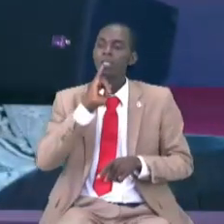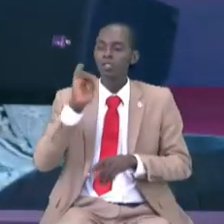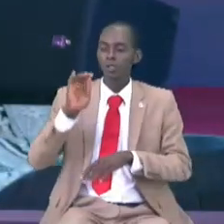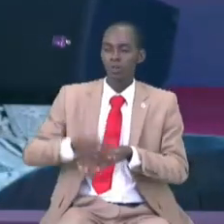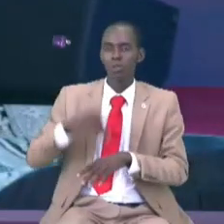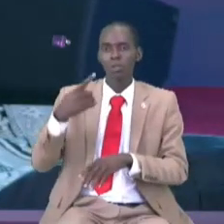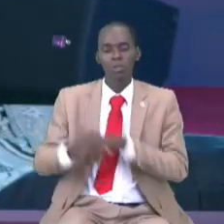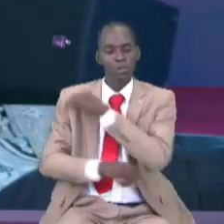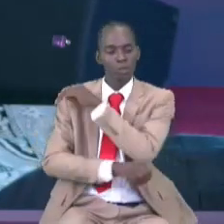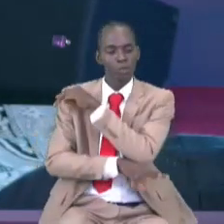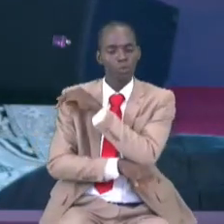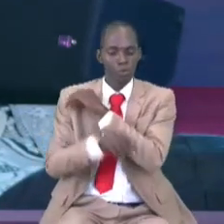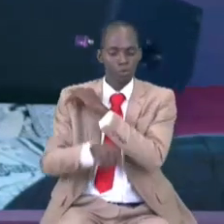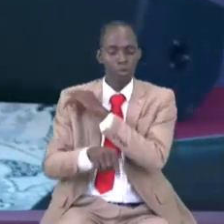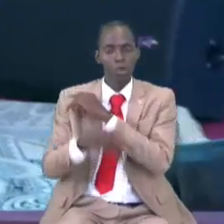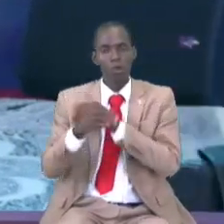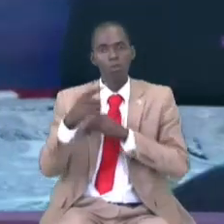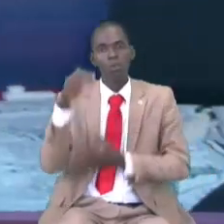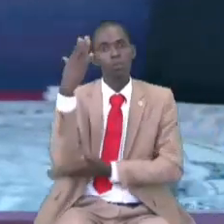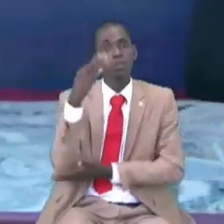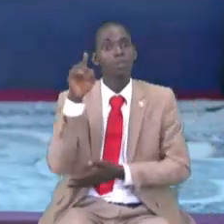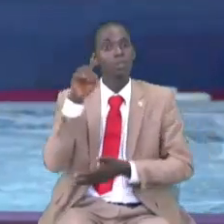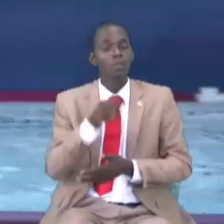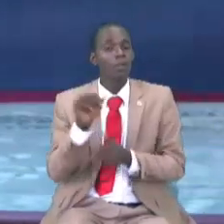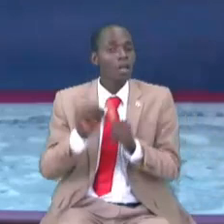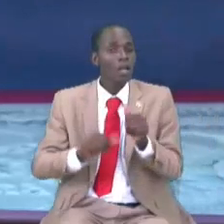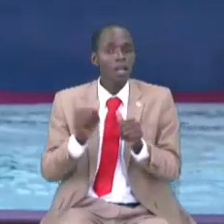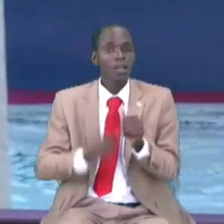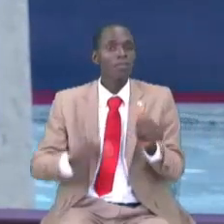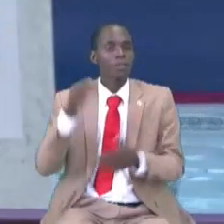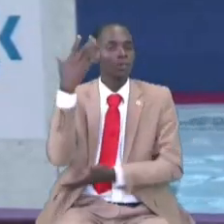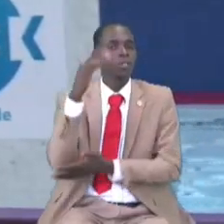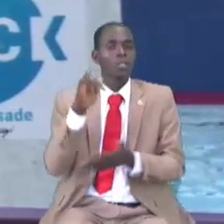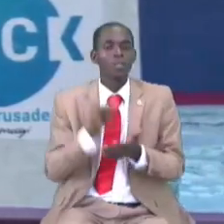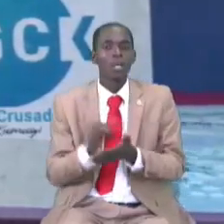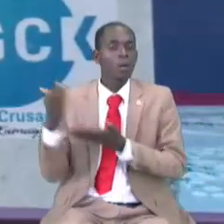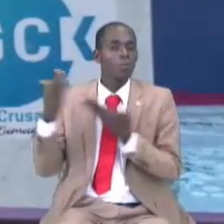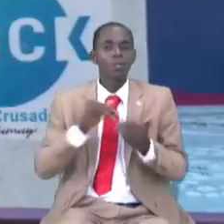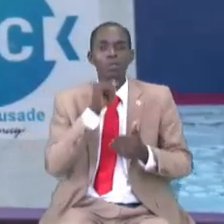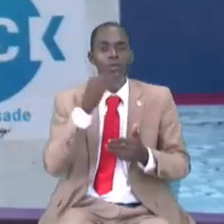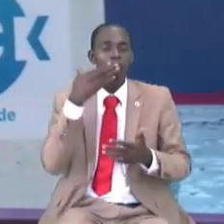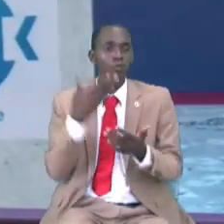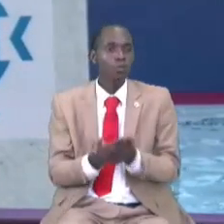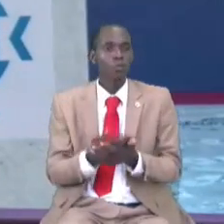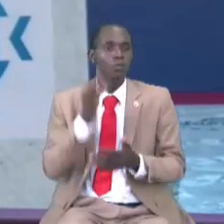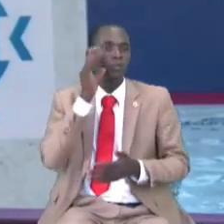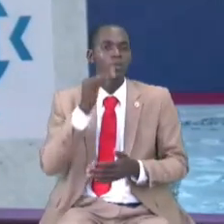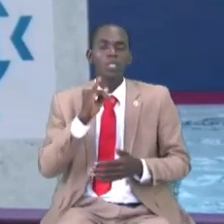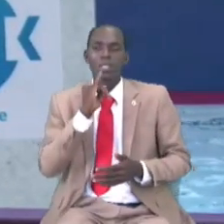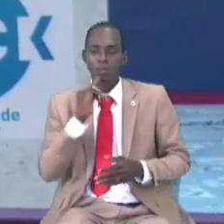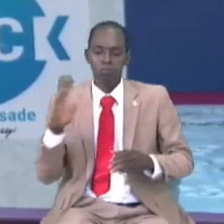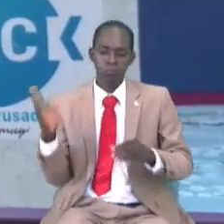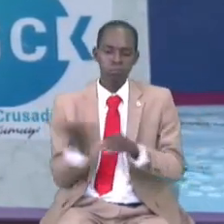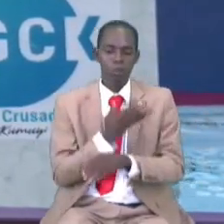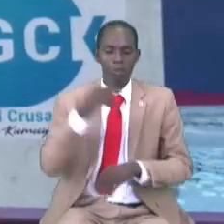not forth good fruit is cut down, is hewn down, and cut and cast into the fire. When